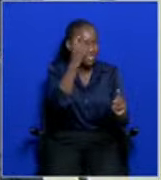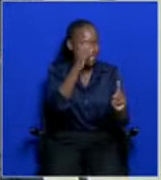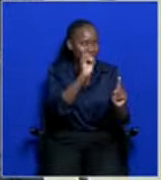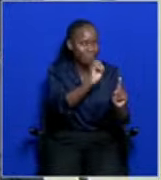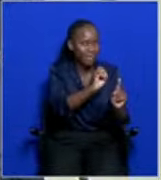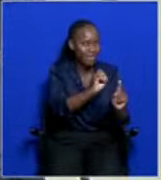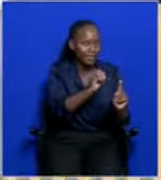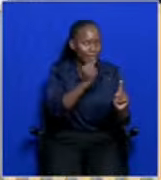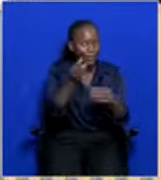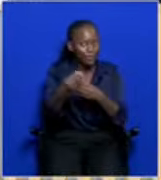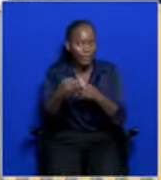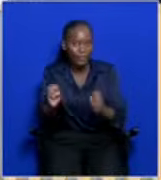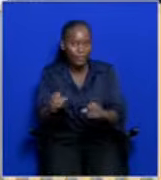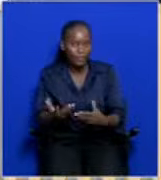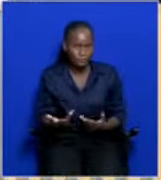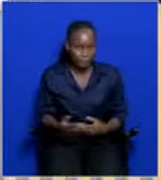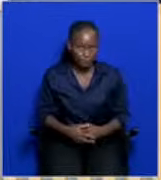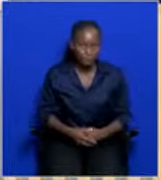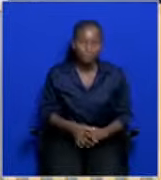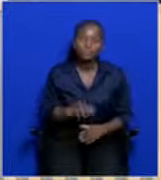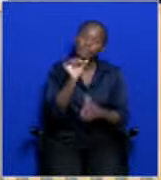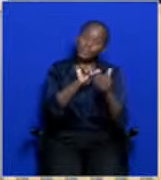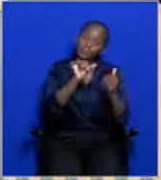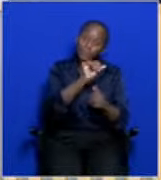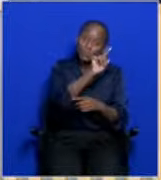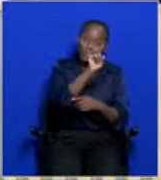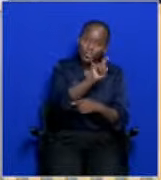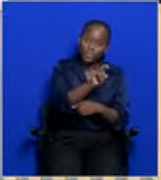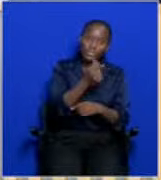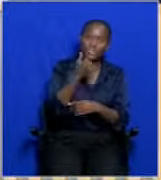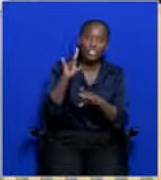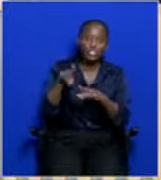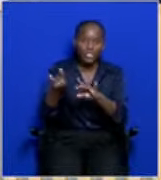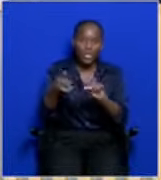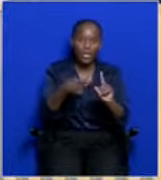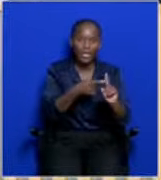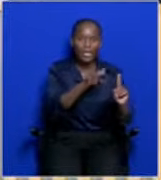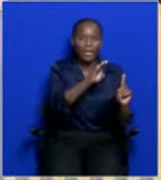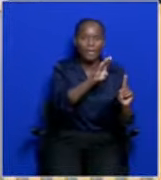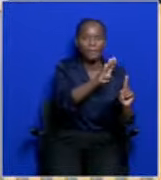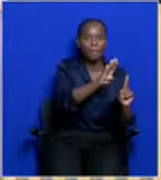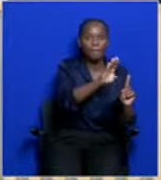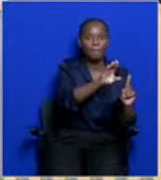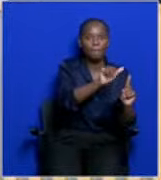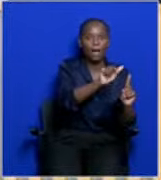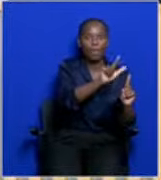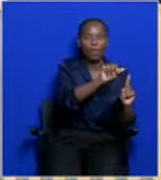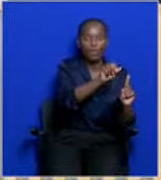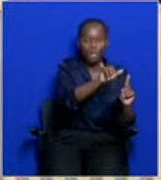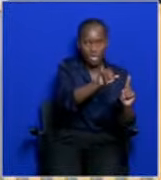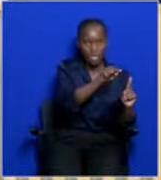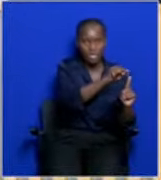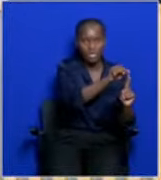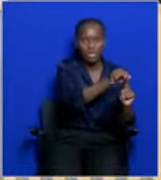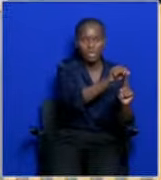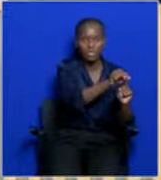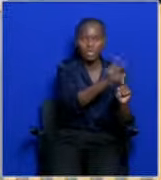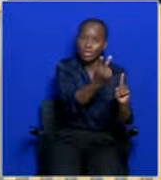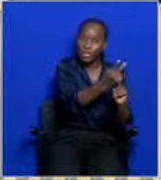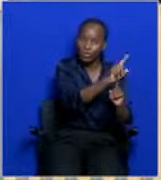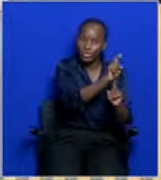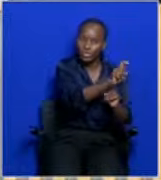and the chair, this is a clear case of corruption. You, as the investigator, are provided